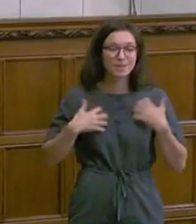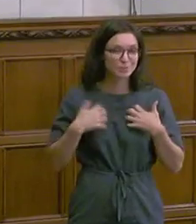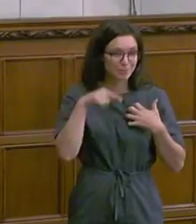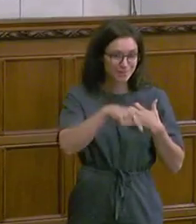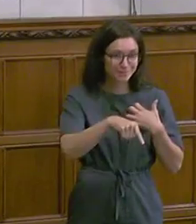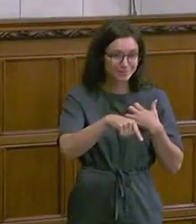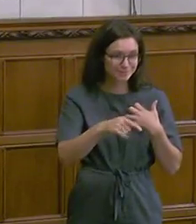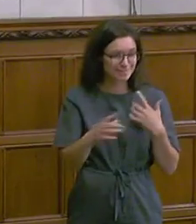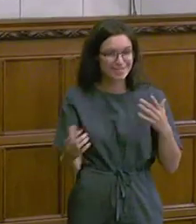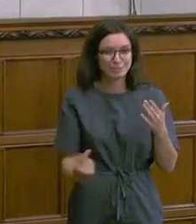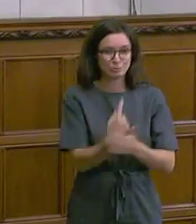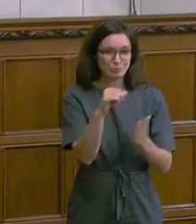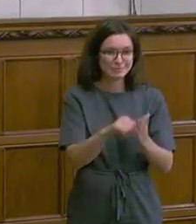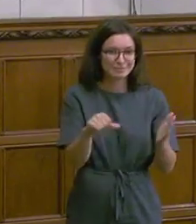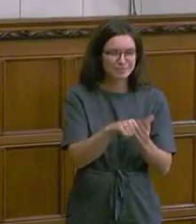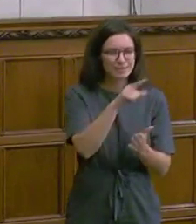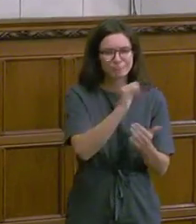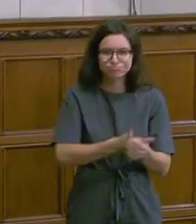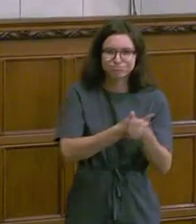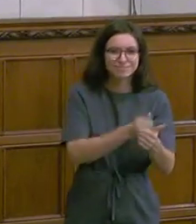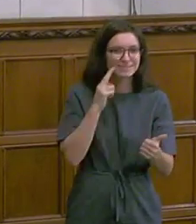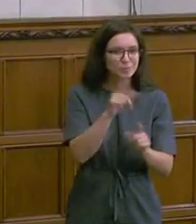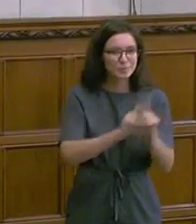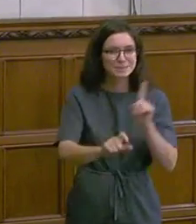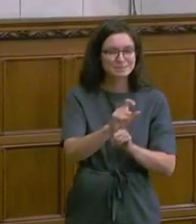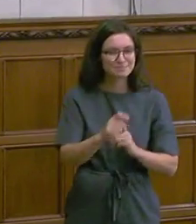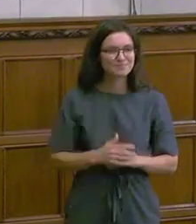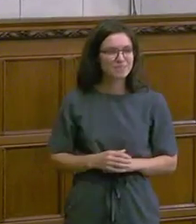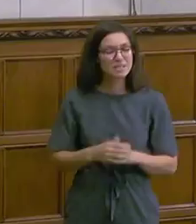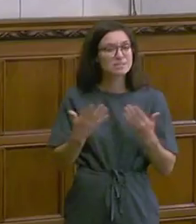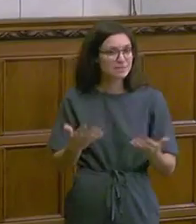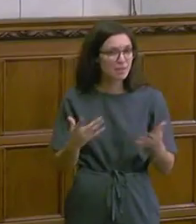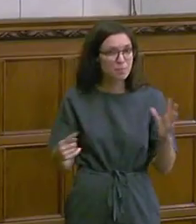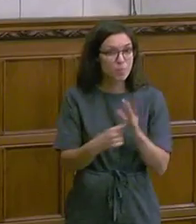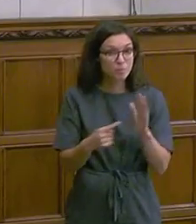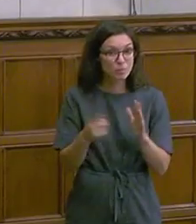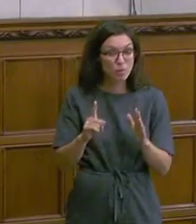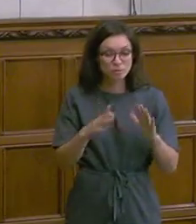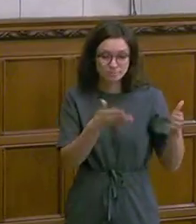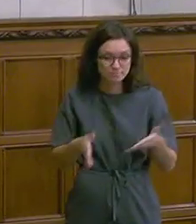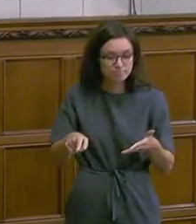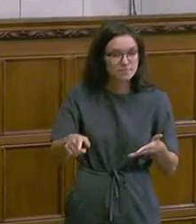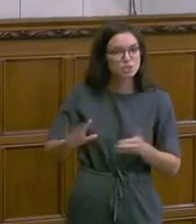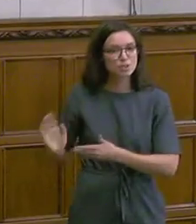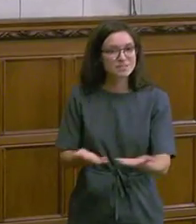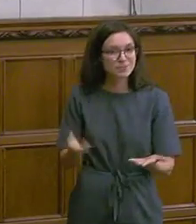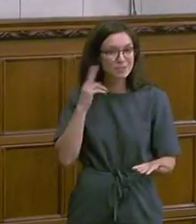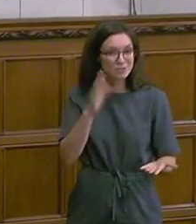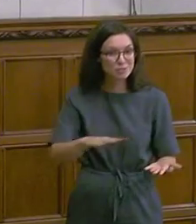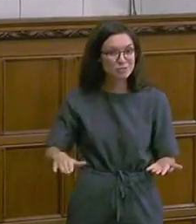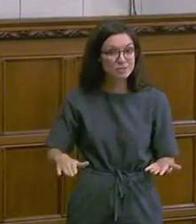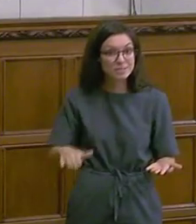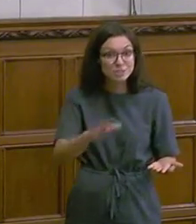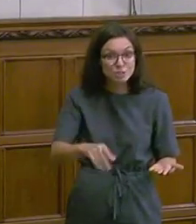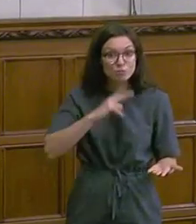for the deaf community in this place. And I think it's really important that the focus of today's debate is services for deaf children. Children's voices aren't often